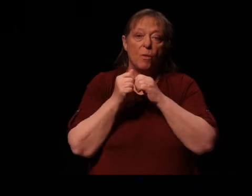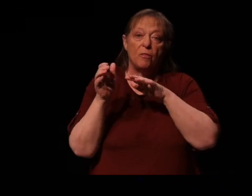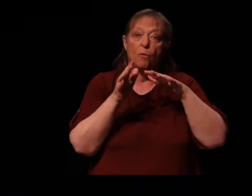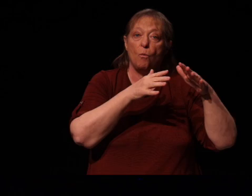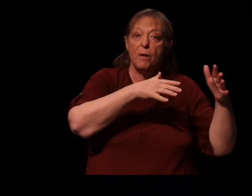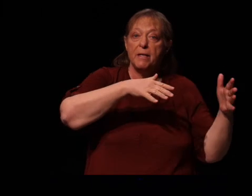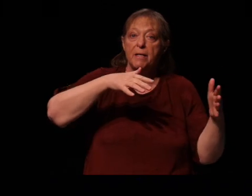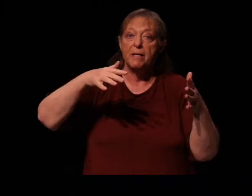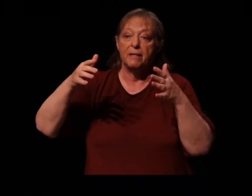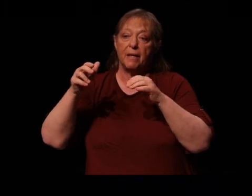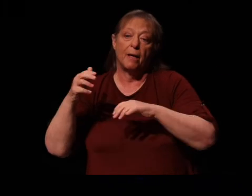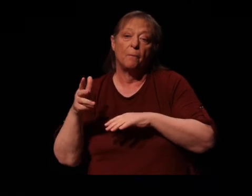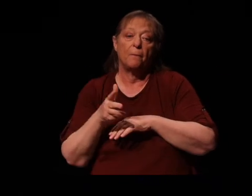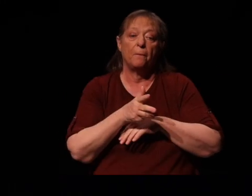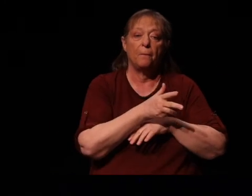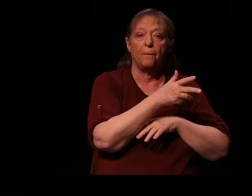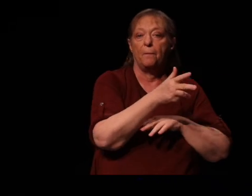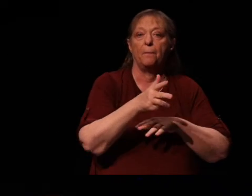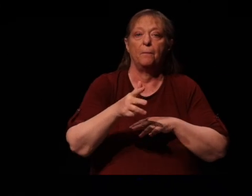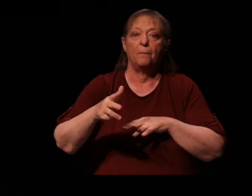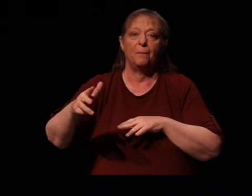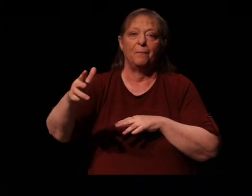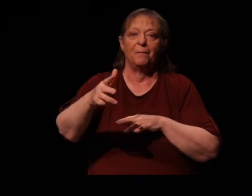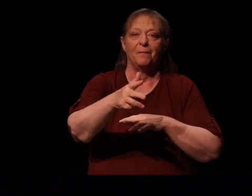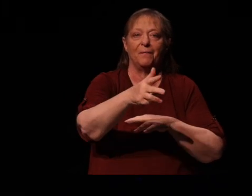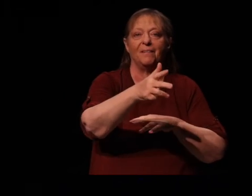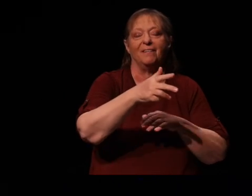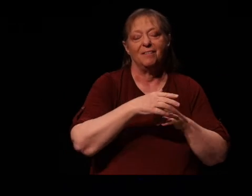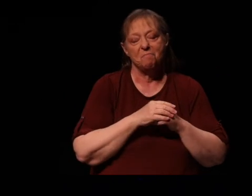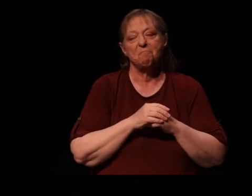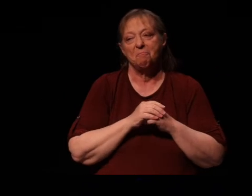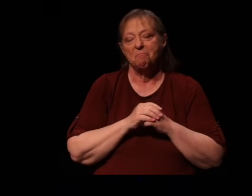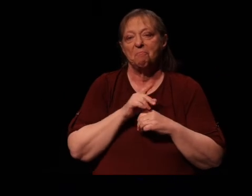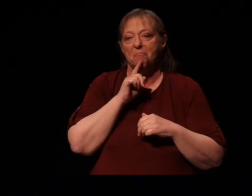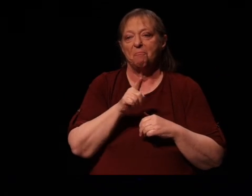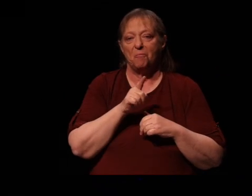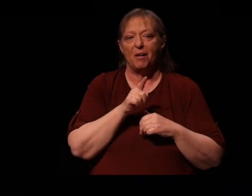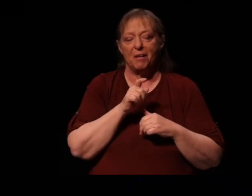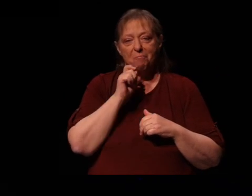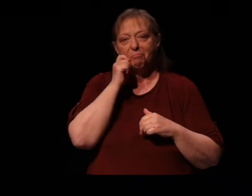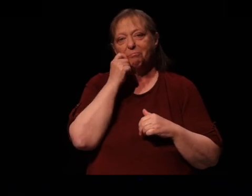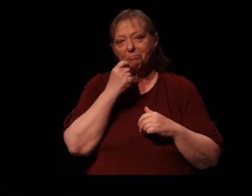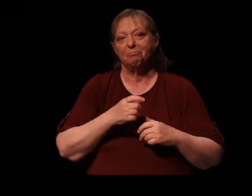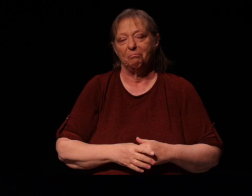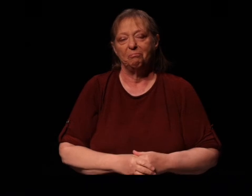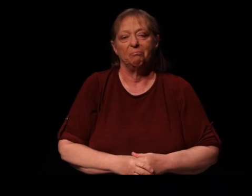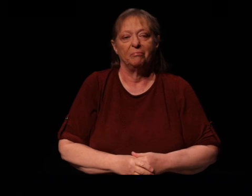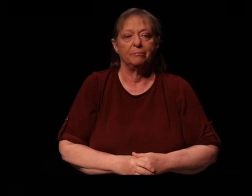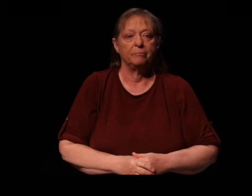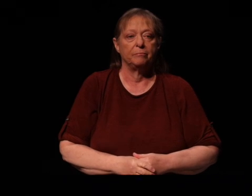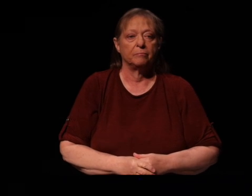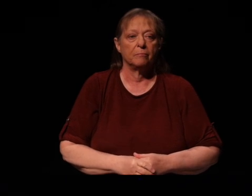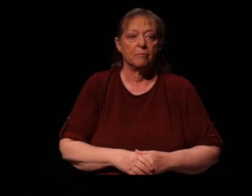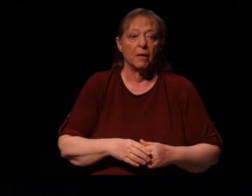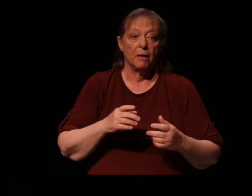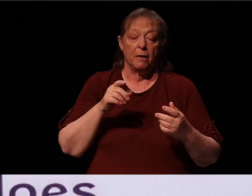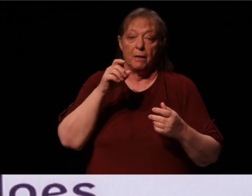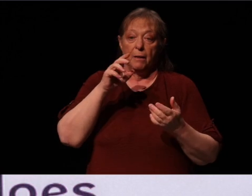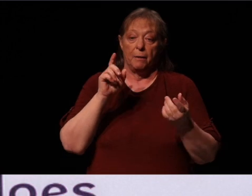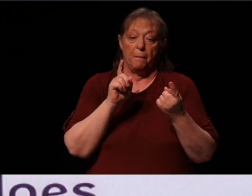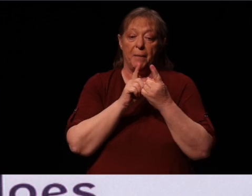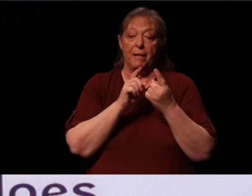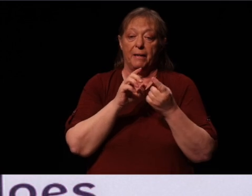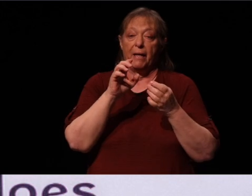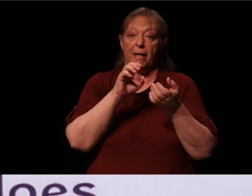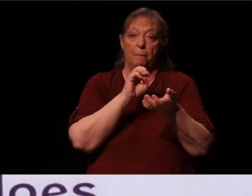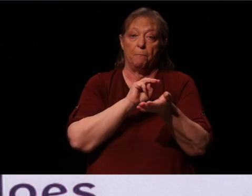watch because it can just sort of glide with the wind, and it's just it's really a sharp piece of equipment. Meet